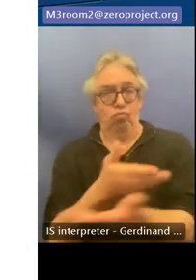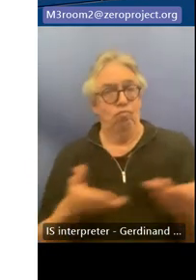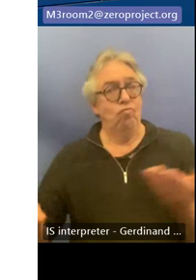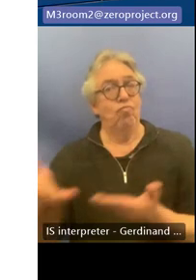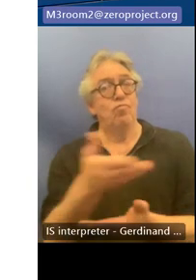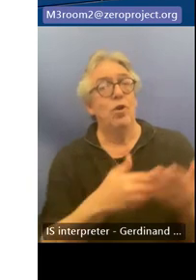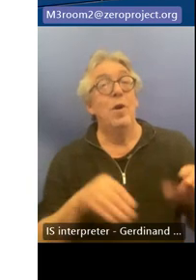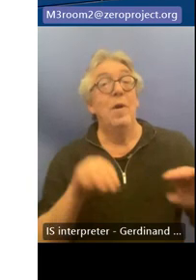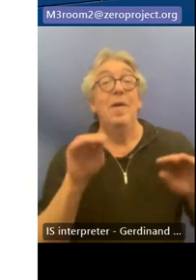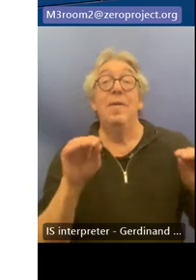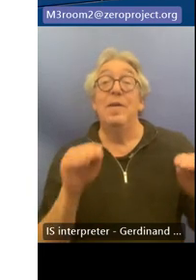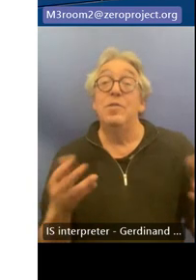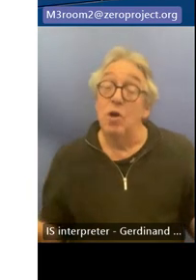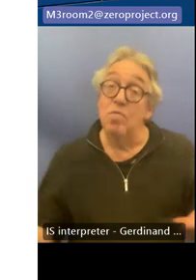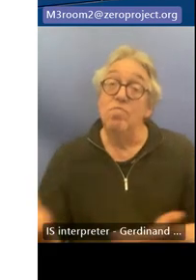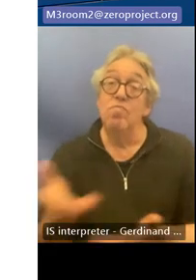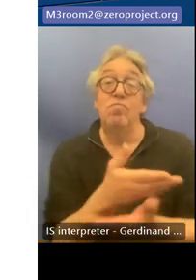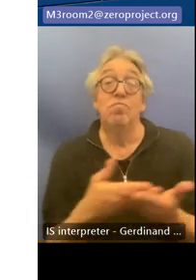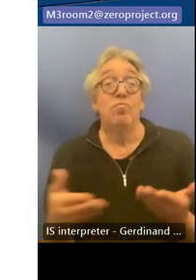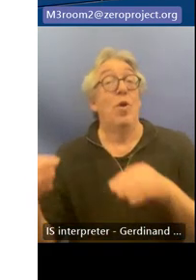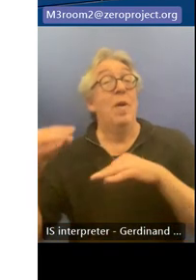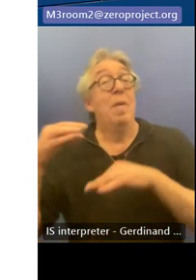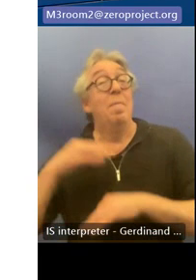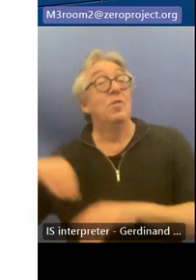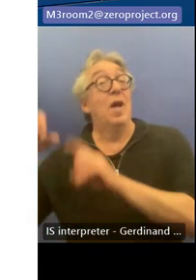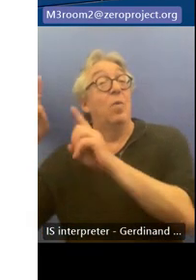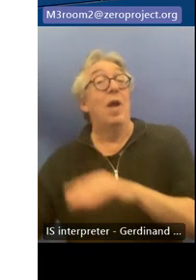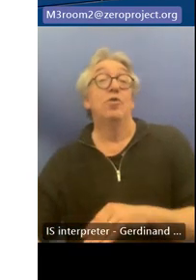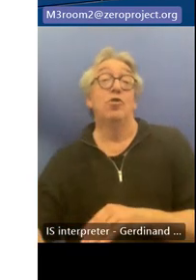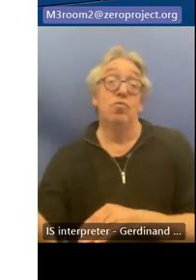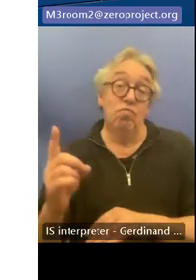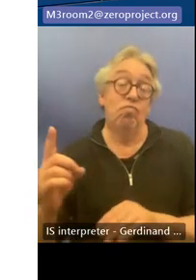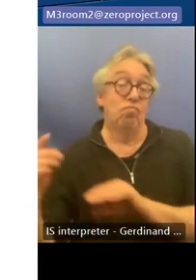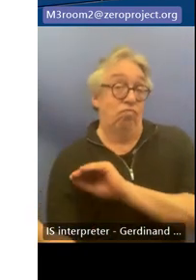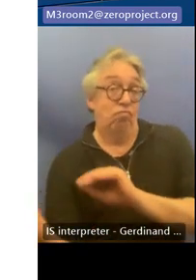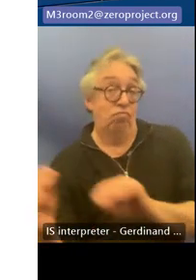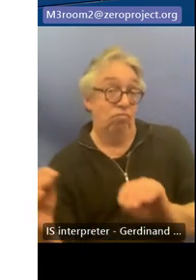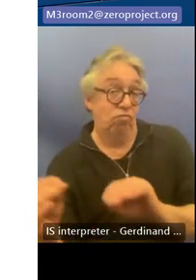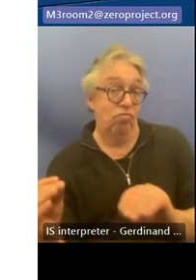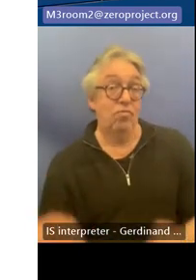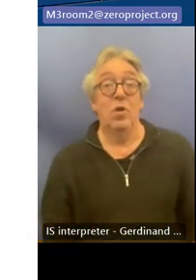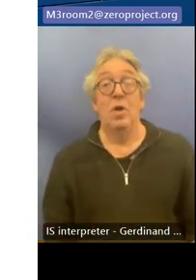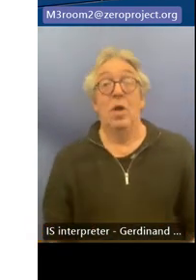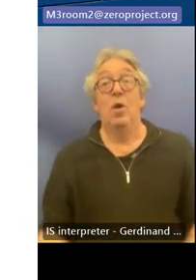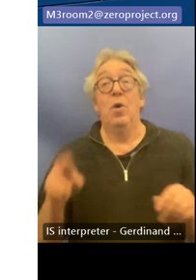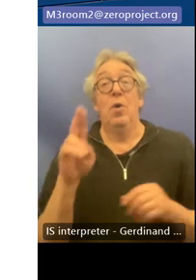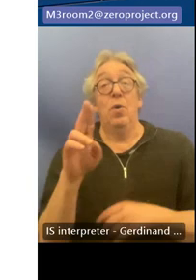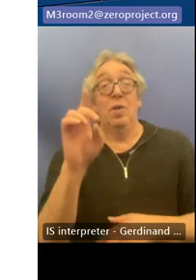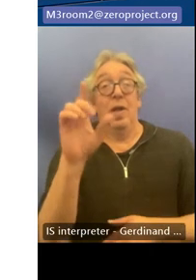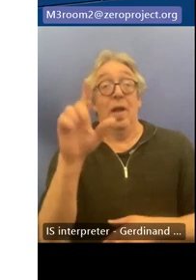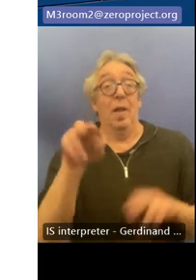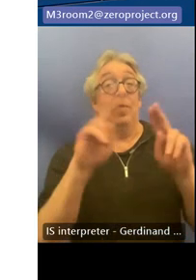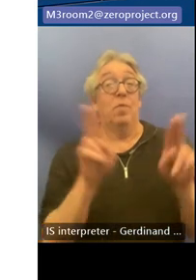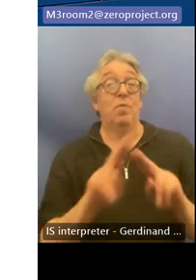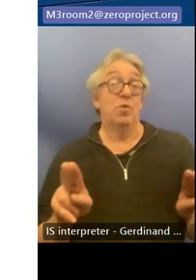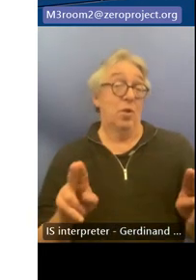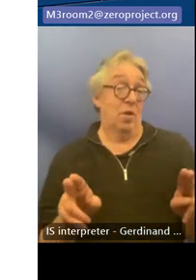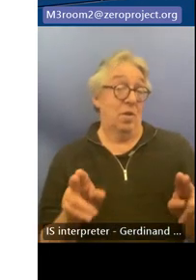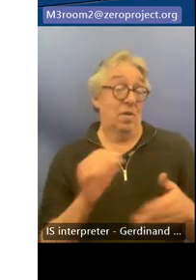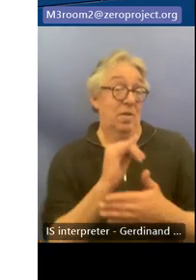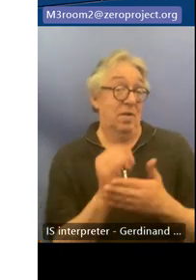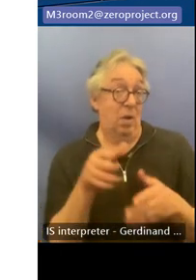the education ministry programs. And the impact of the universal design for learning in this project